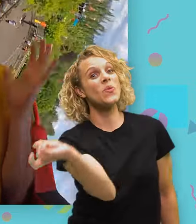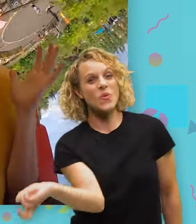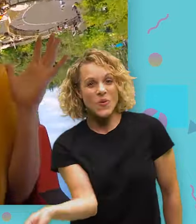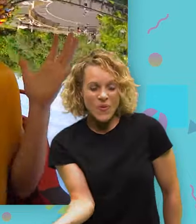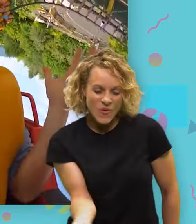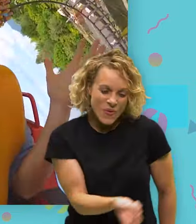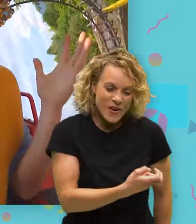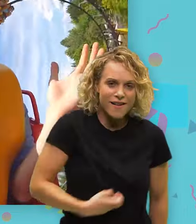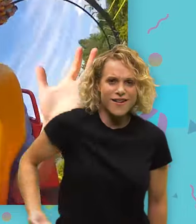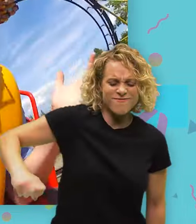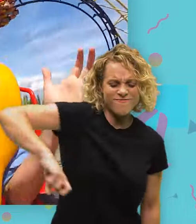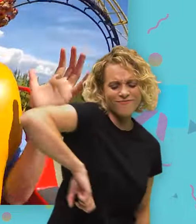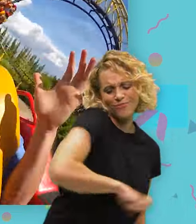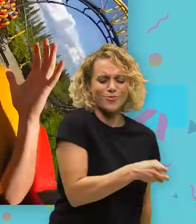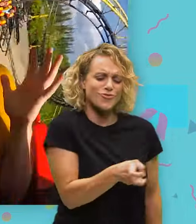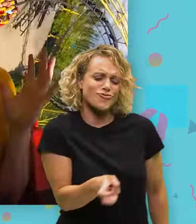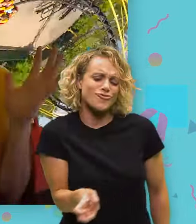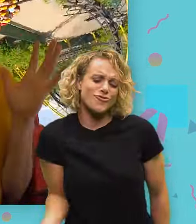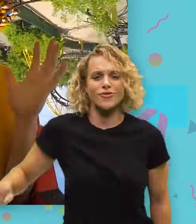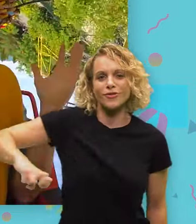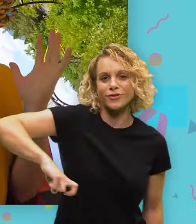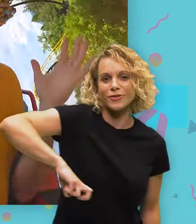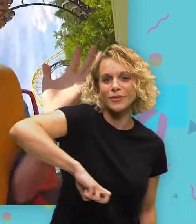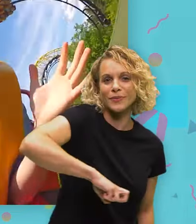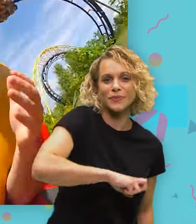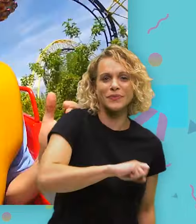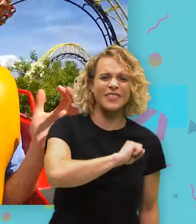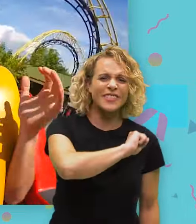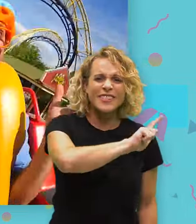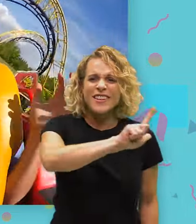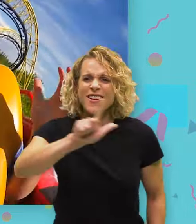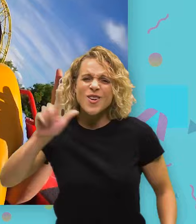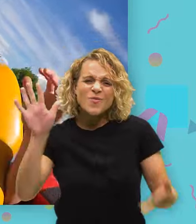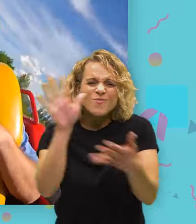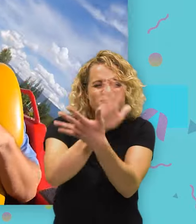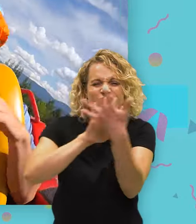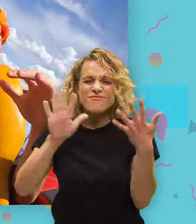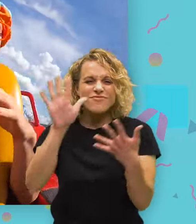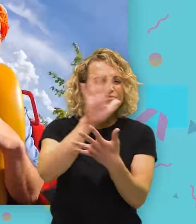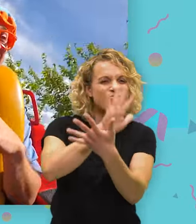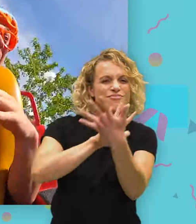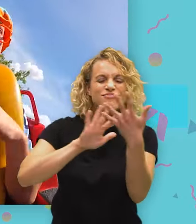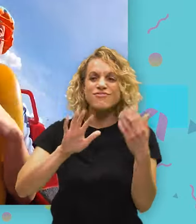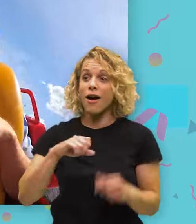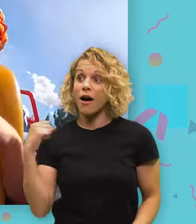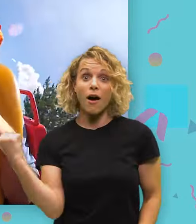upside down, take a sharp turn, everything is a